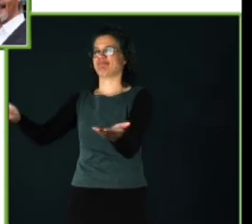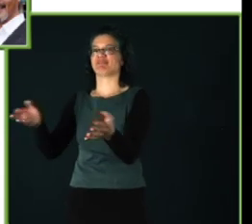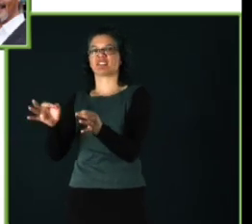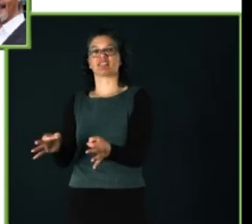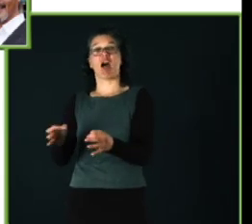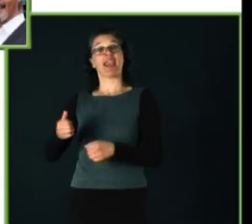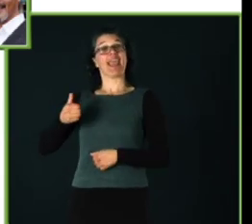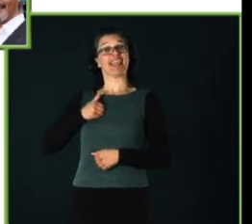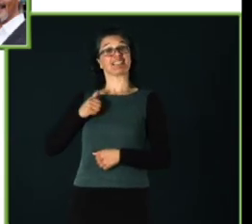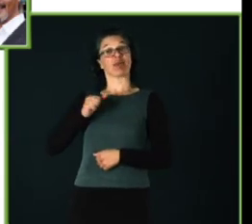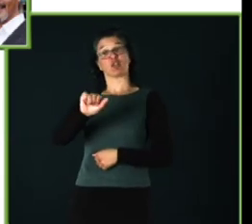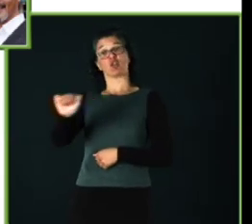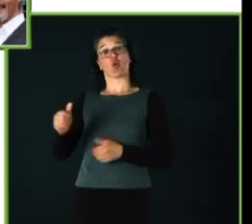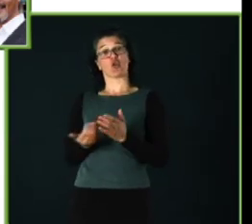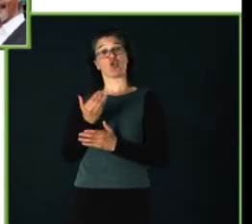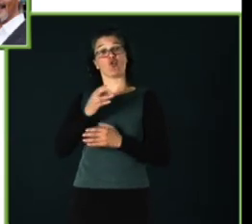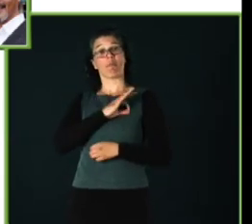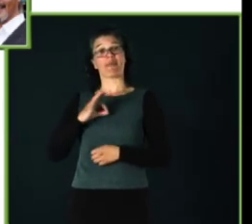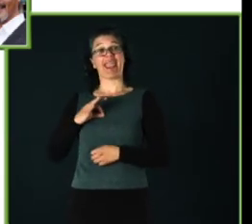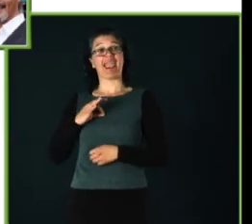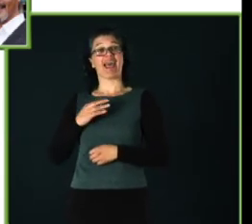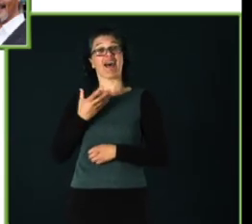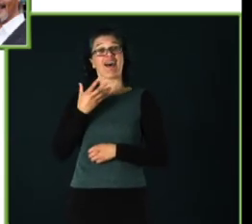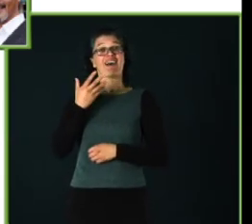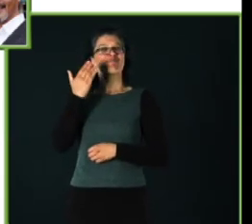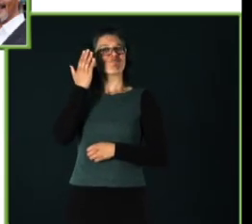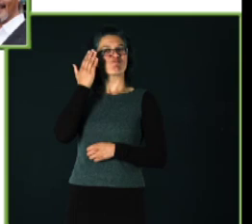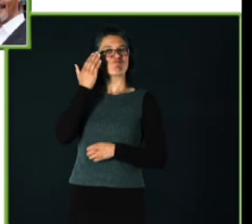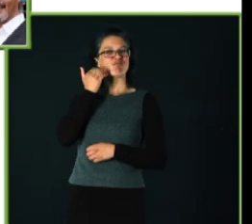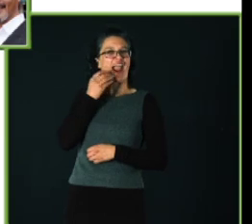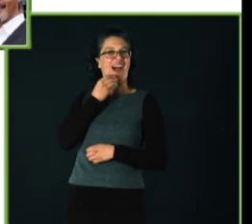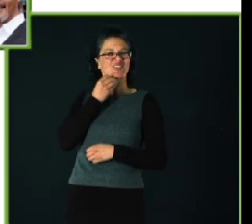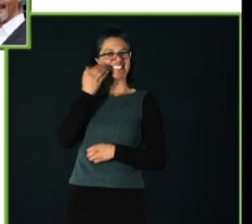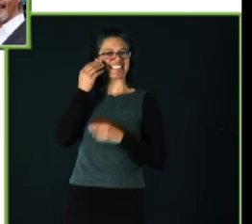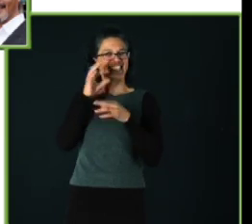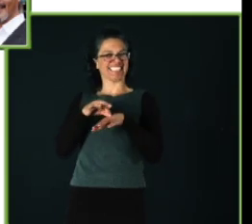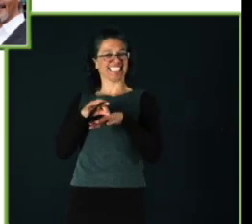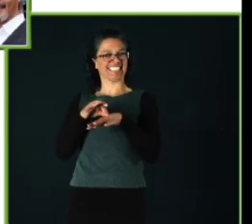new mayor to be brown, 49 years old, from the Tokelau Islands.